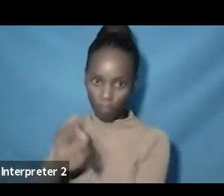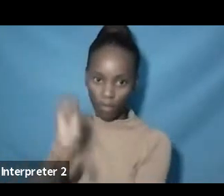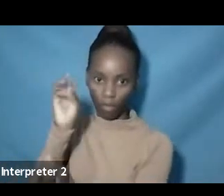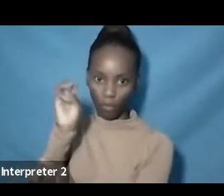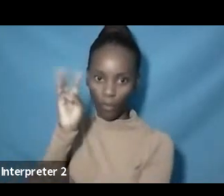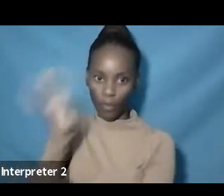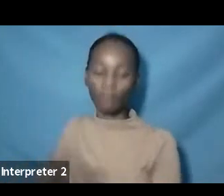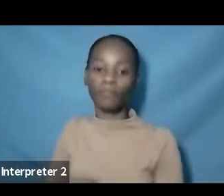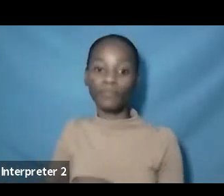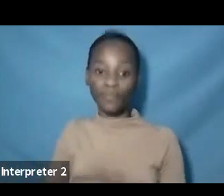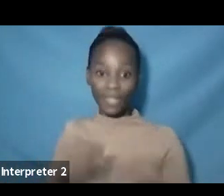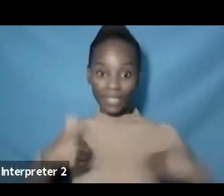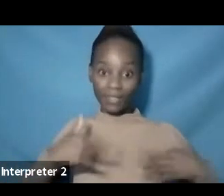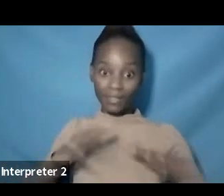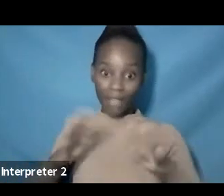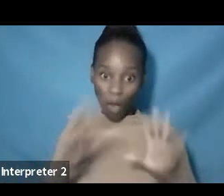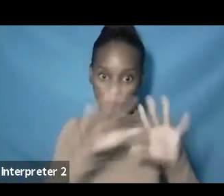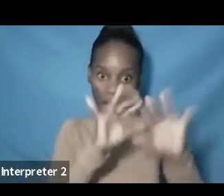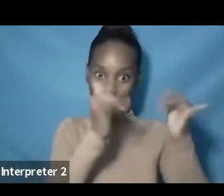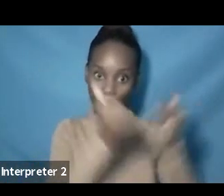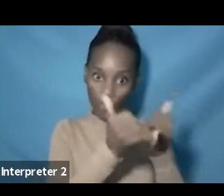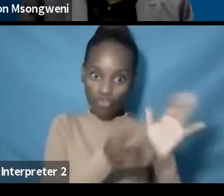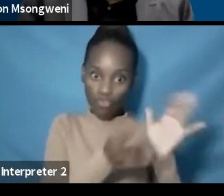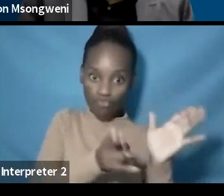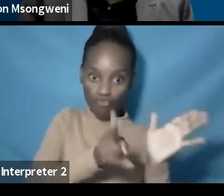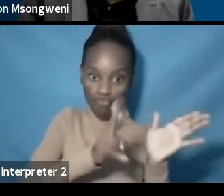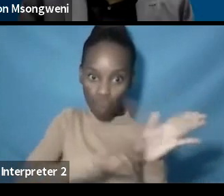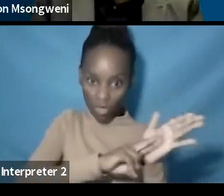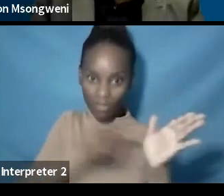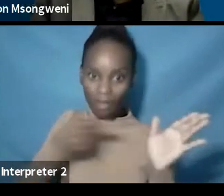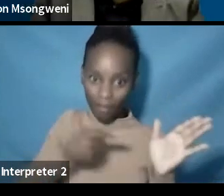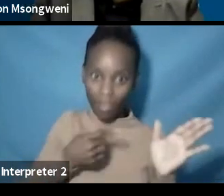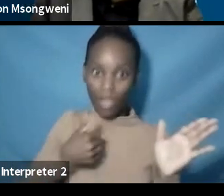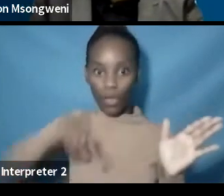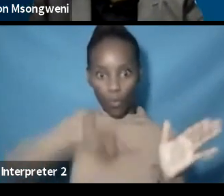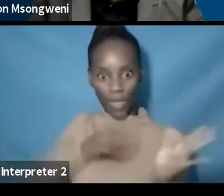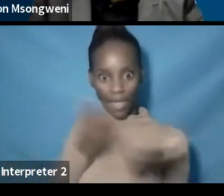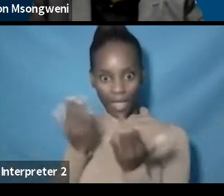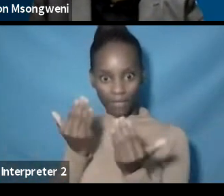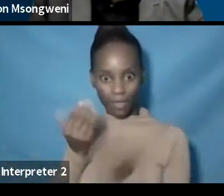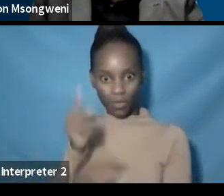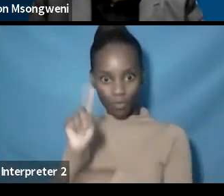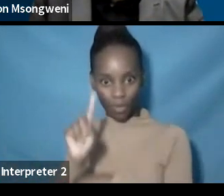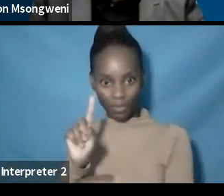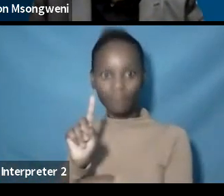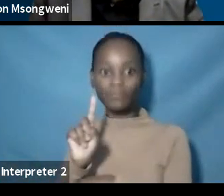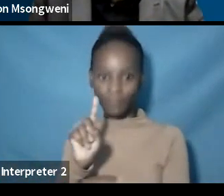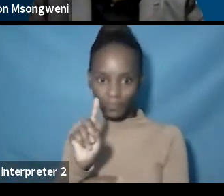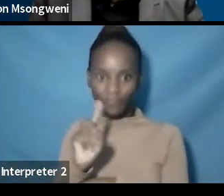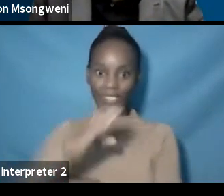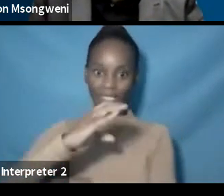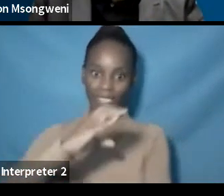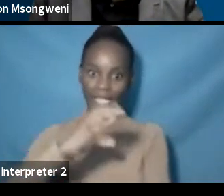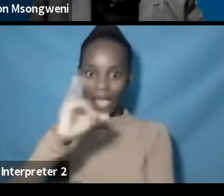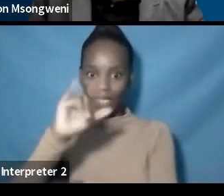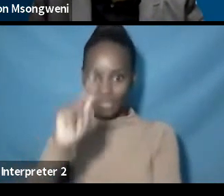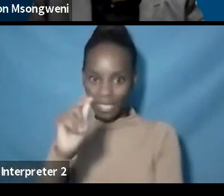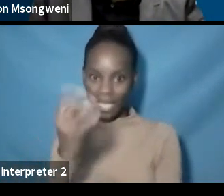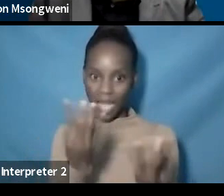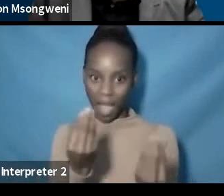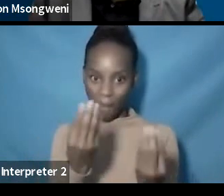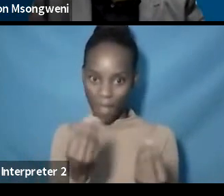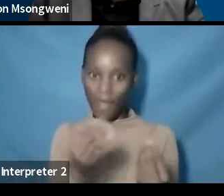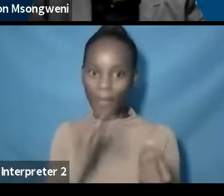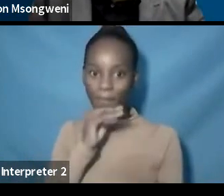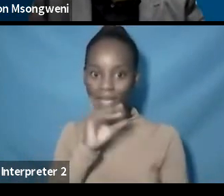registered companies. Once you register, we expect you will get your CIT number, which is your income tax number.